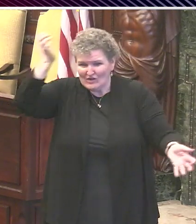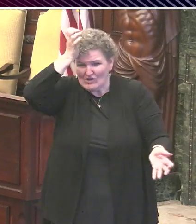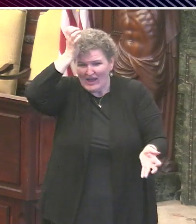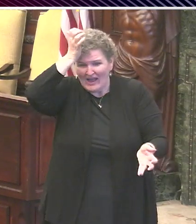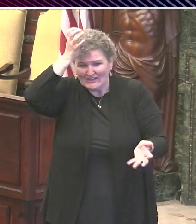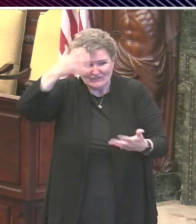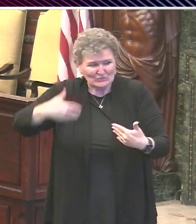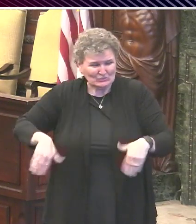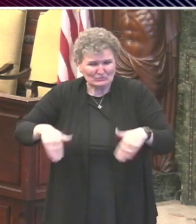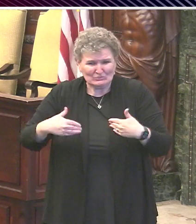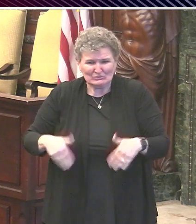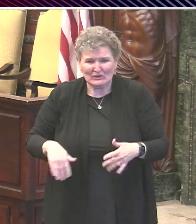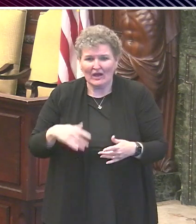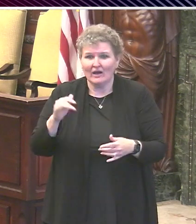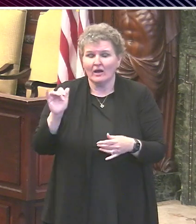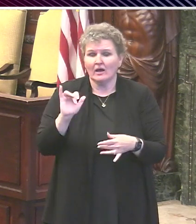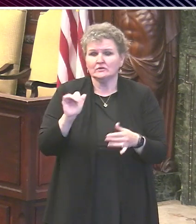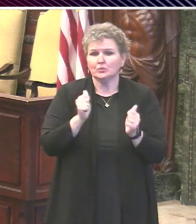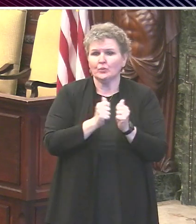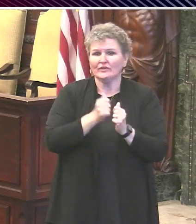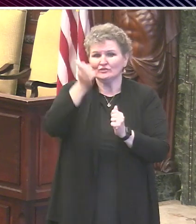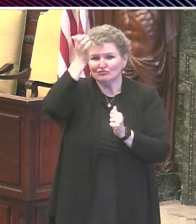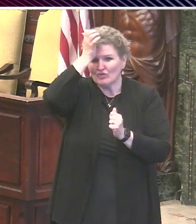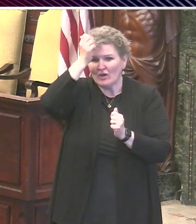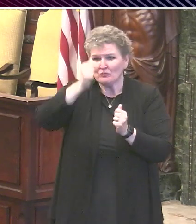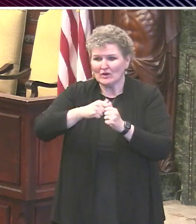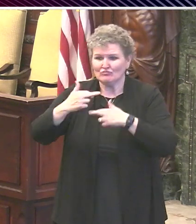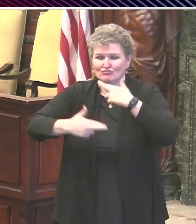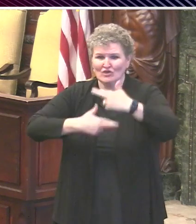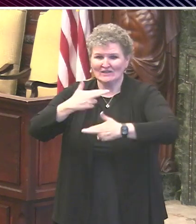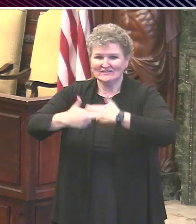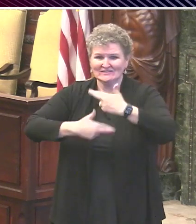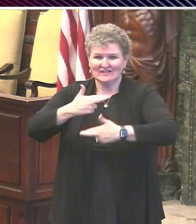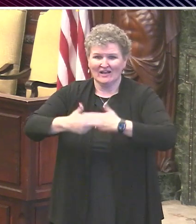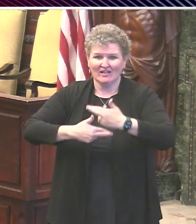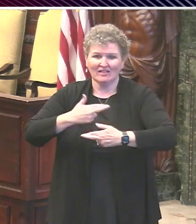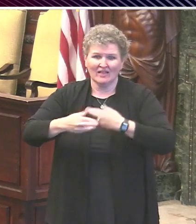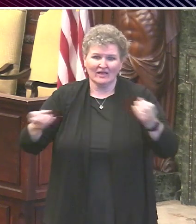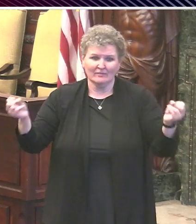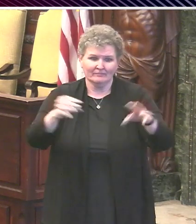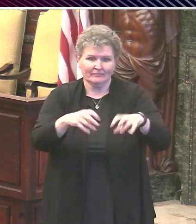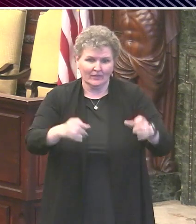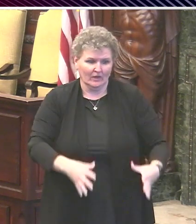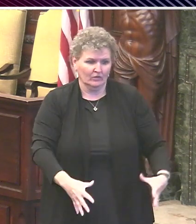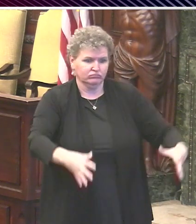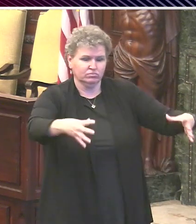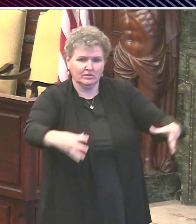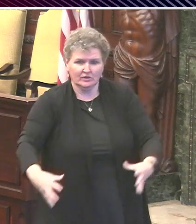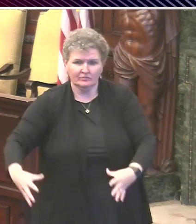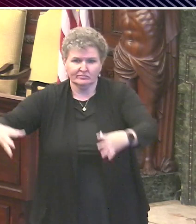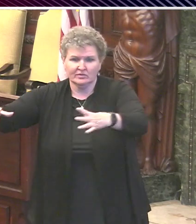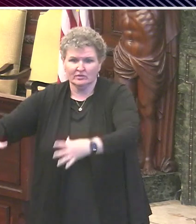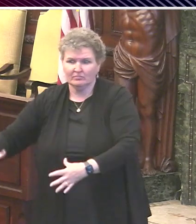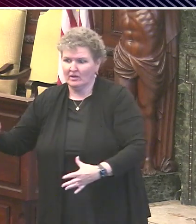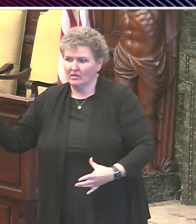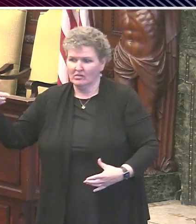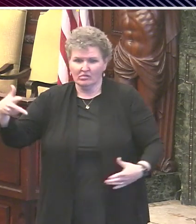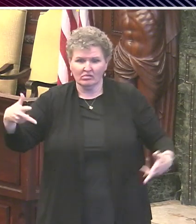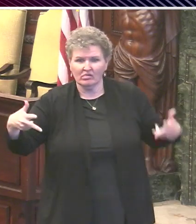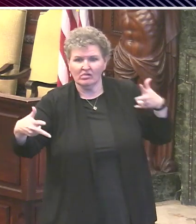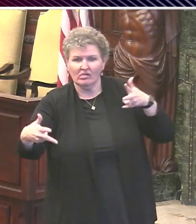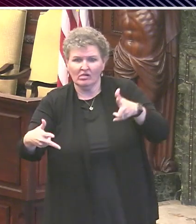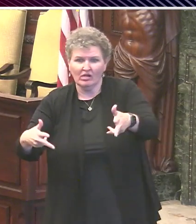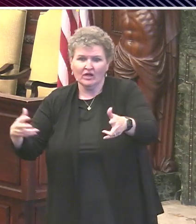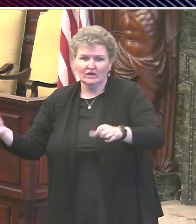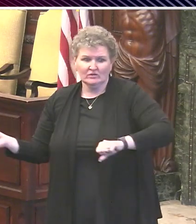recycling to the other to make sure that we catch up. This is a complicated issue. We're experiencing workforce shortages due